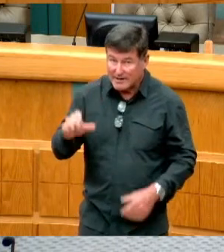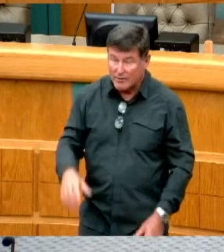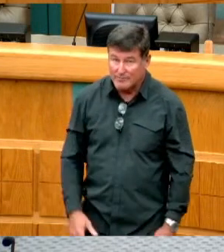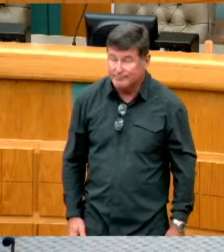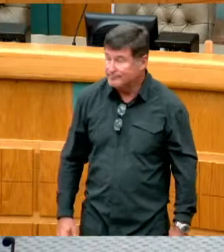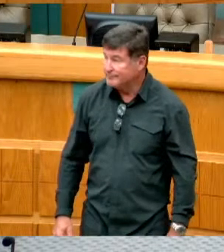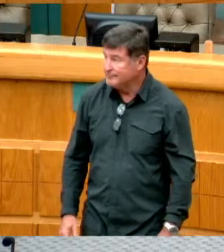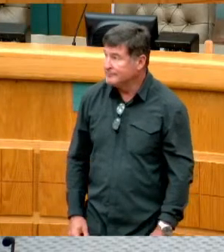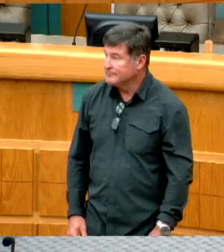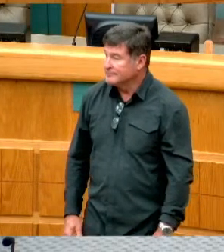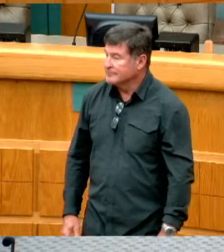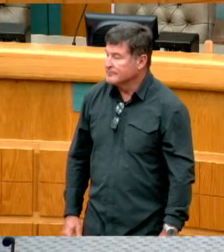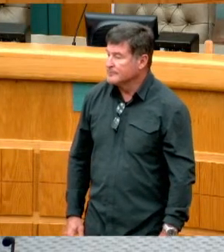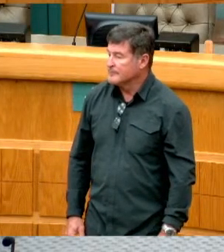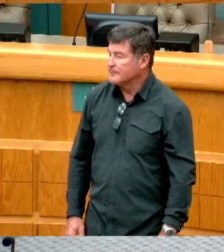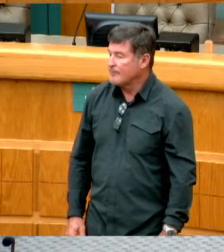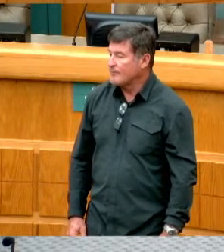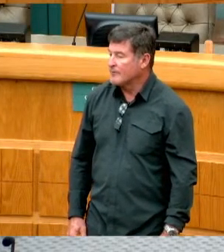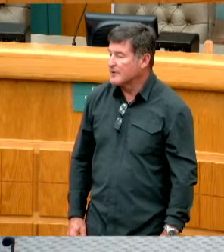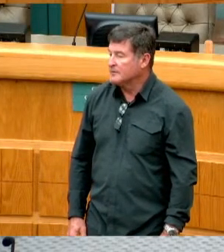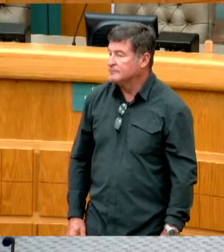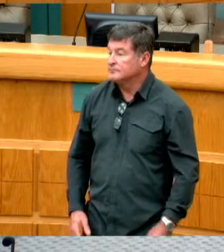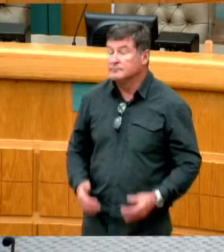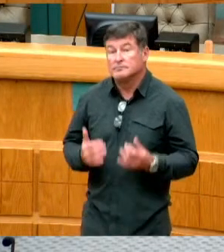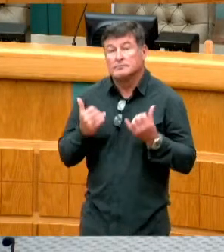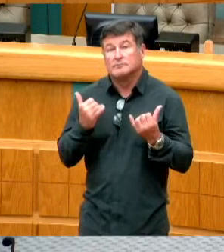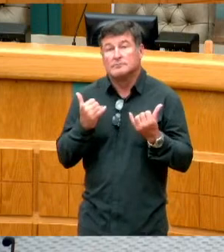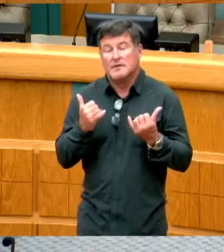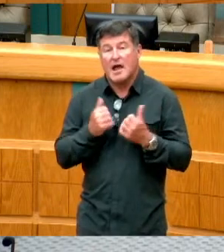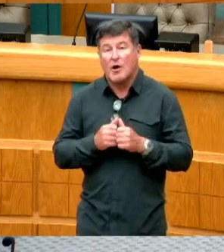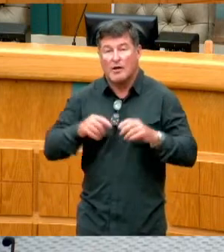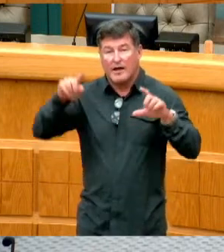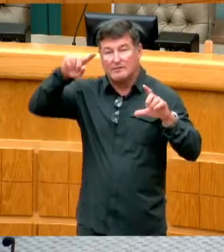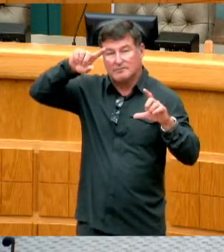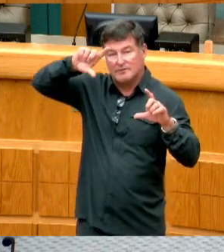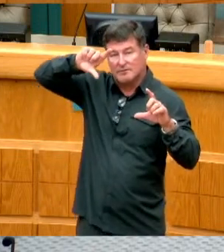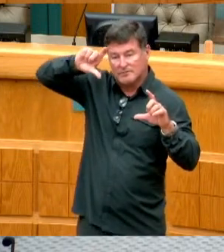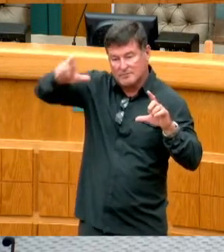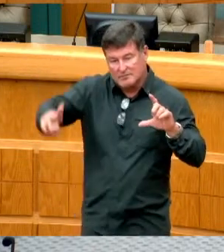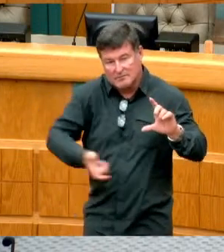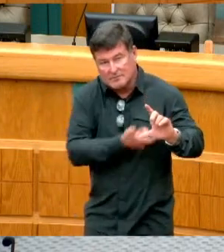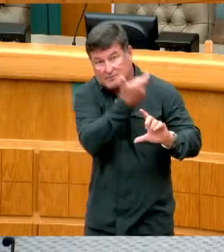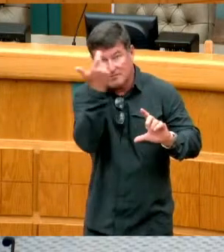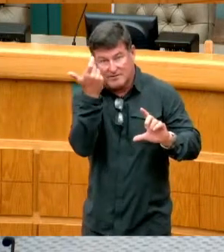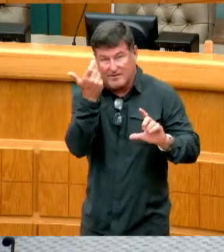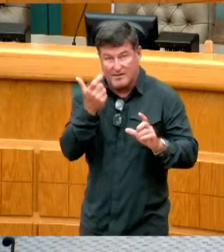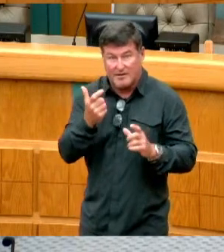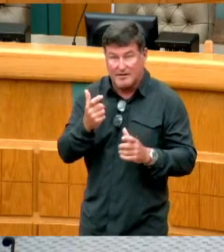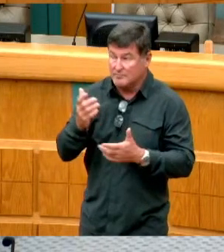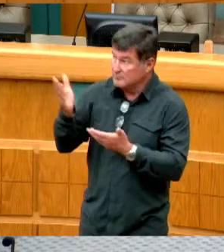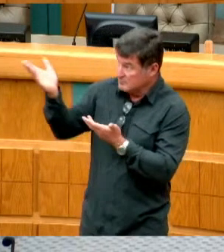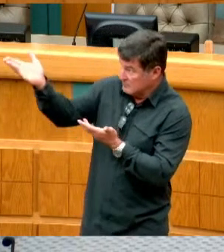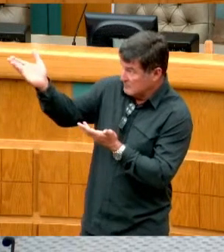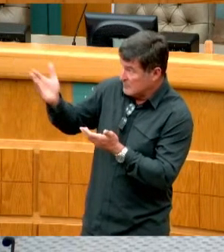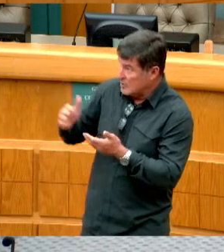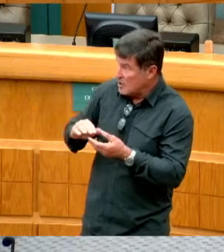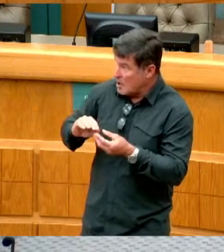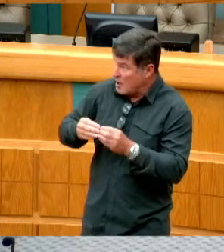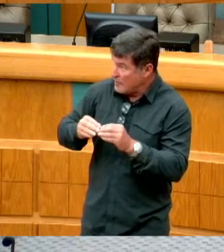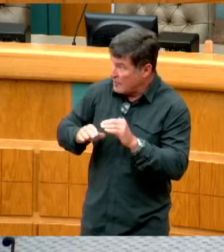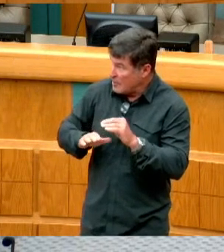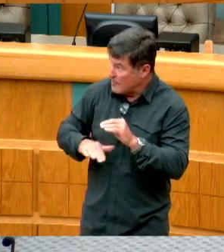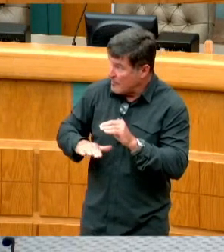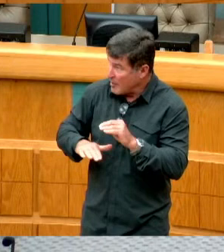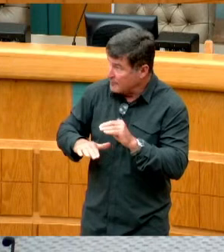please. If you look at the pie diagram, you see numbers at the bottom that talk about